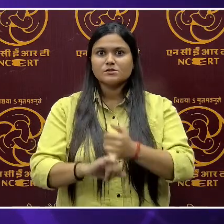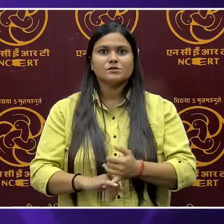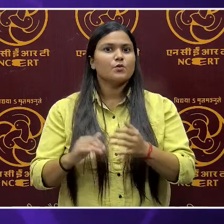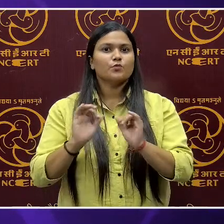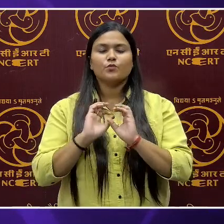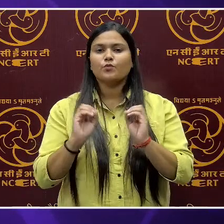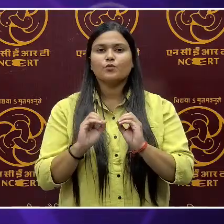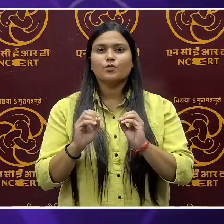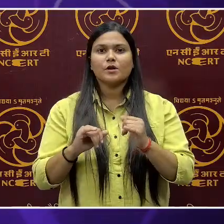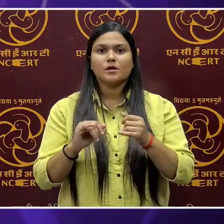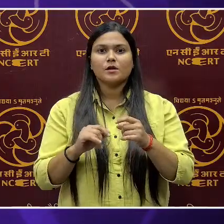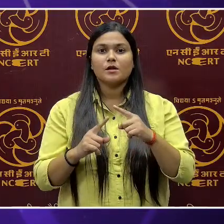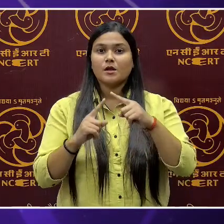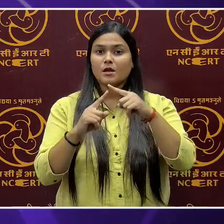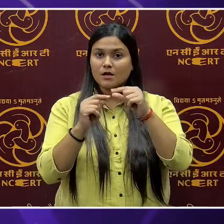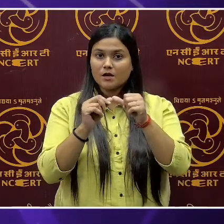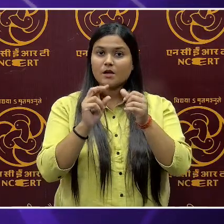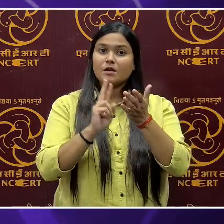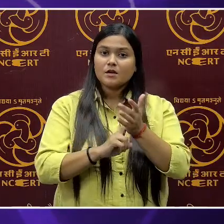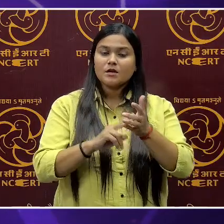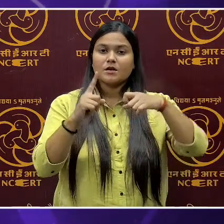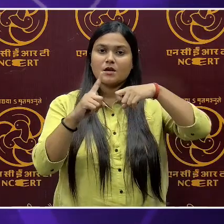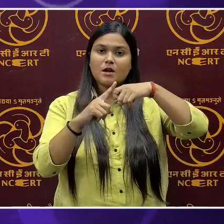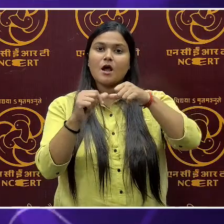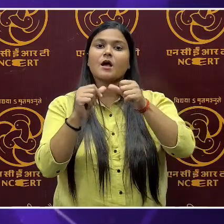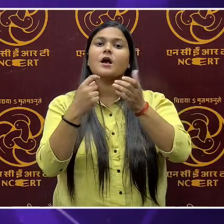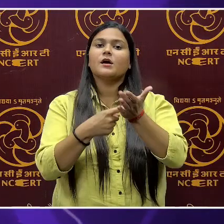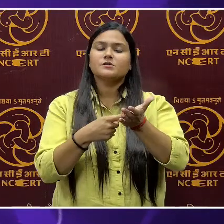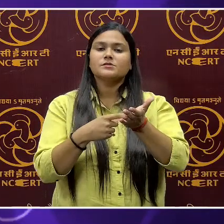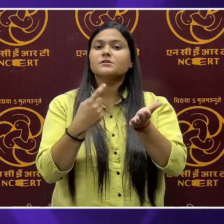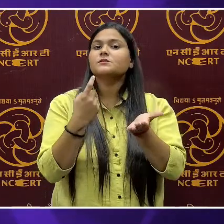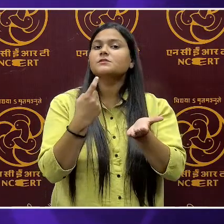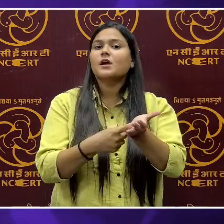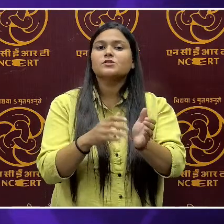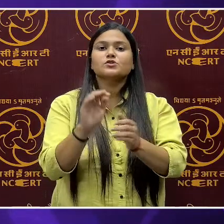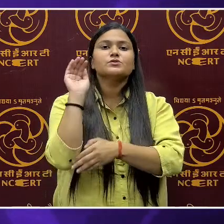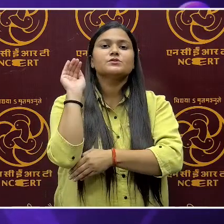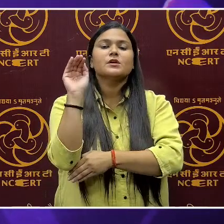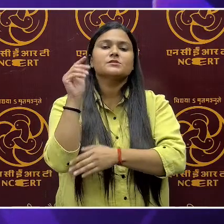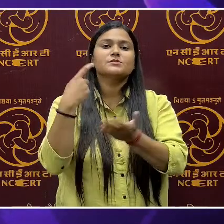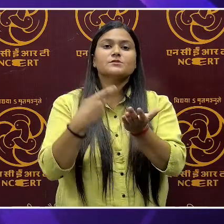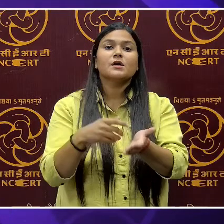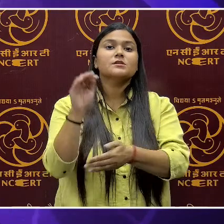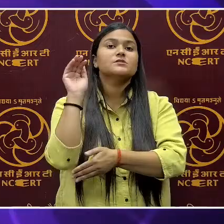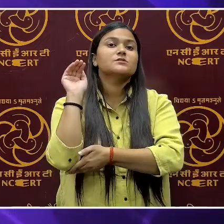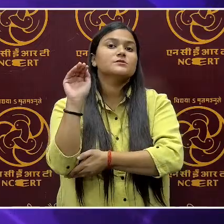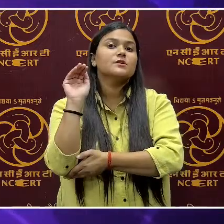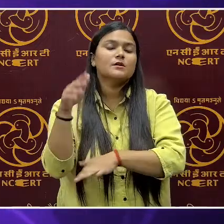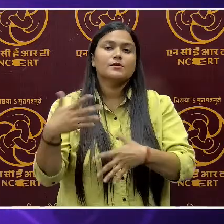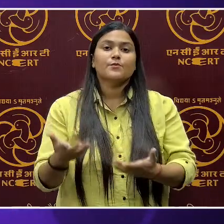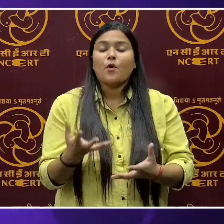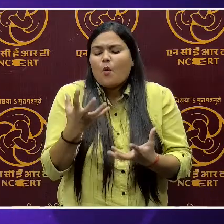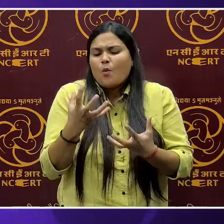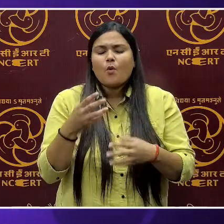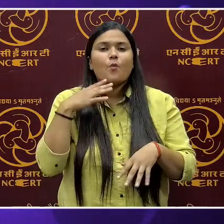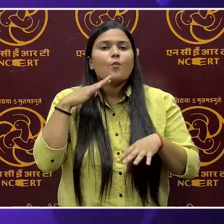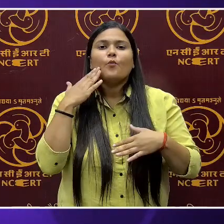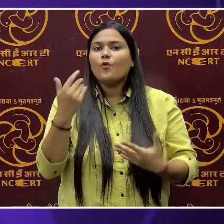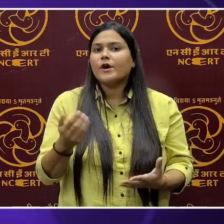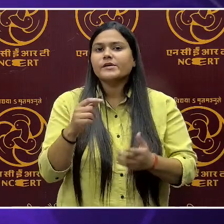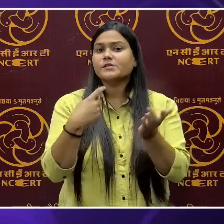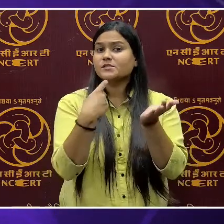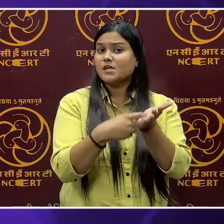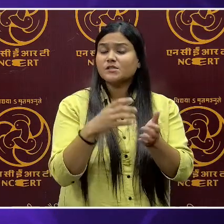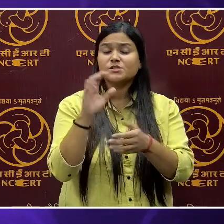also have tankas in Rajasthan. Now see, because Rajasthan is a drier state, so